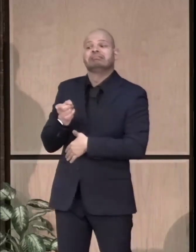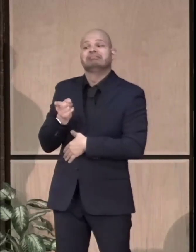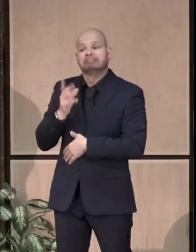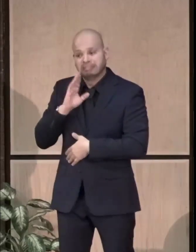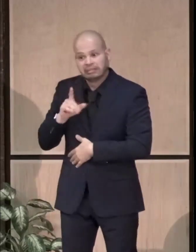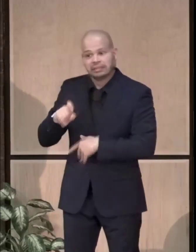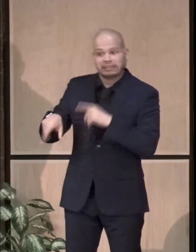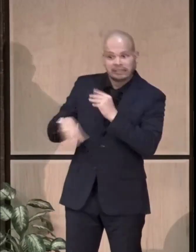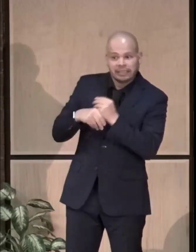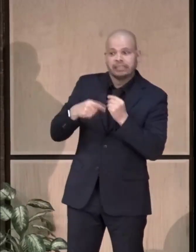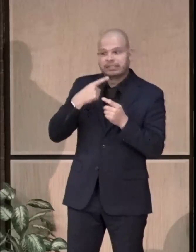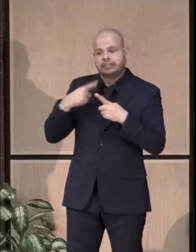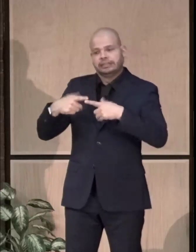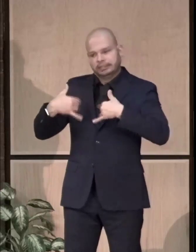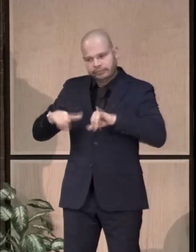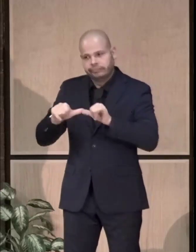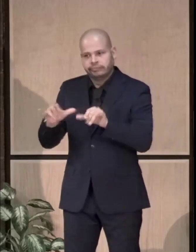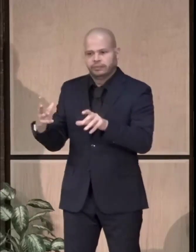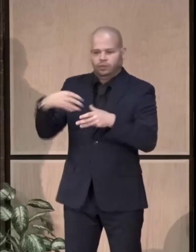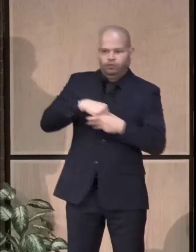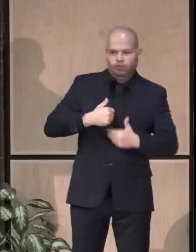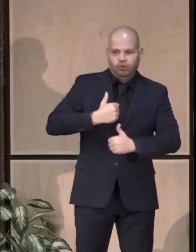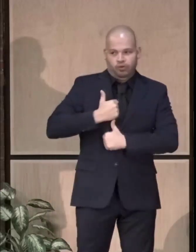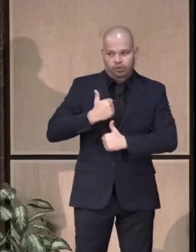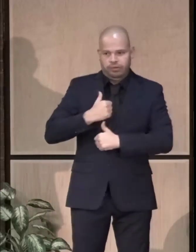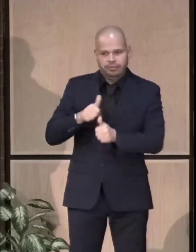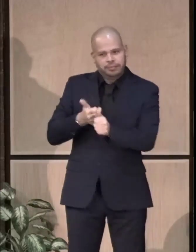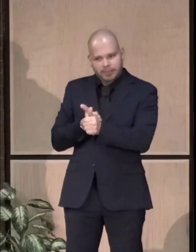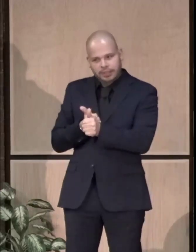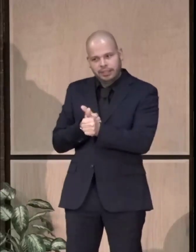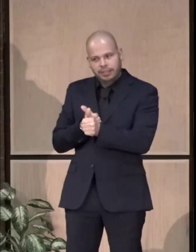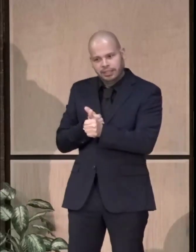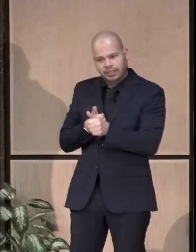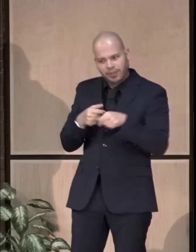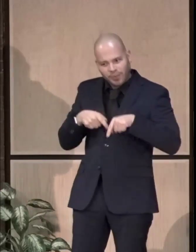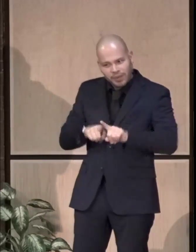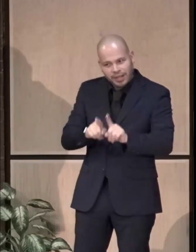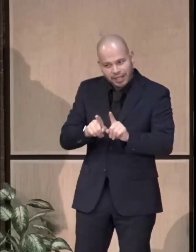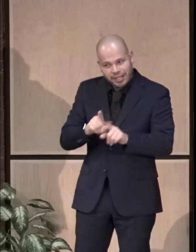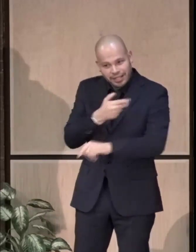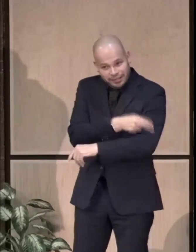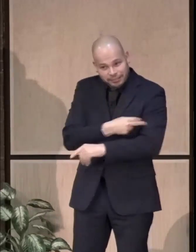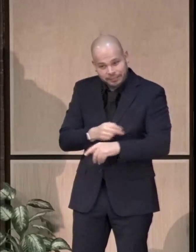program for the reserve? Yes, is to ensure he was covered by the Army. Yes, sir. Okay.